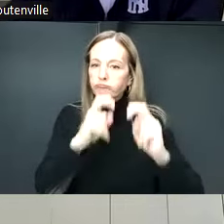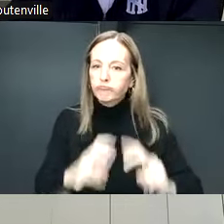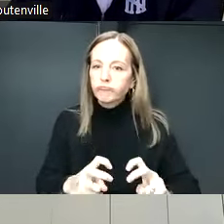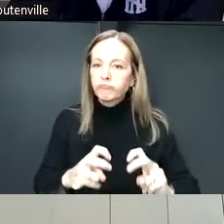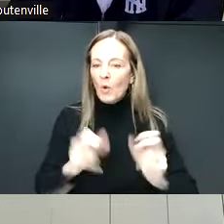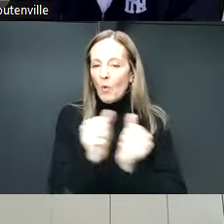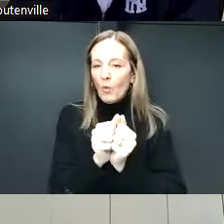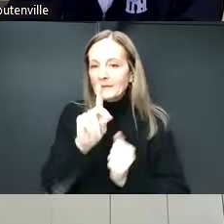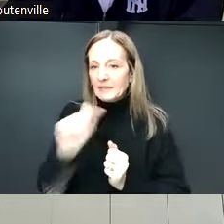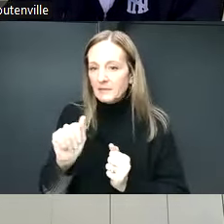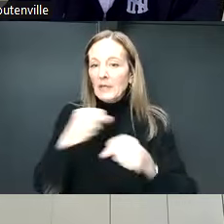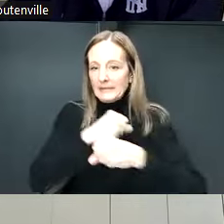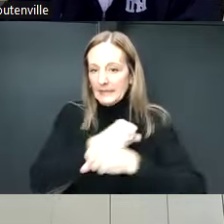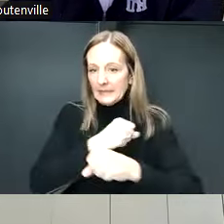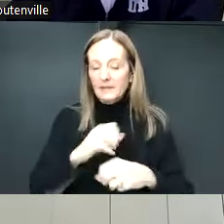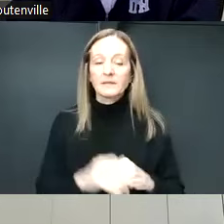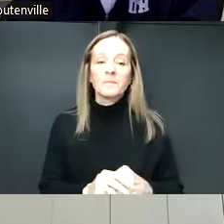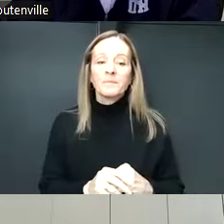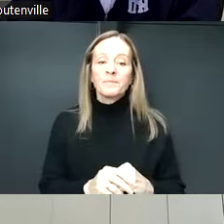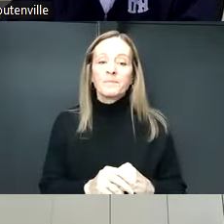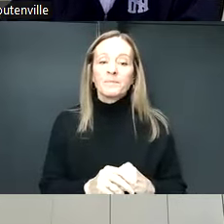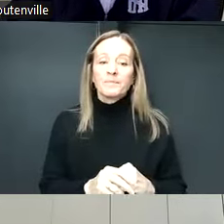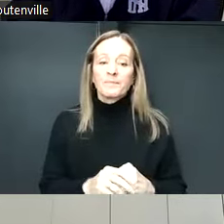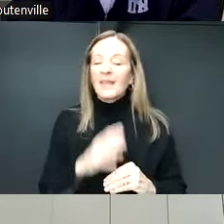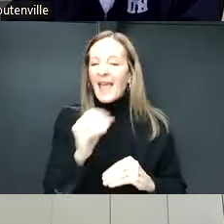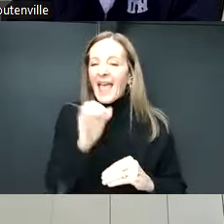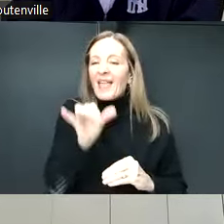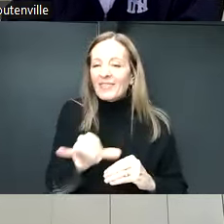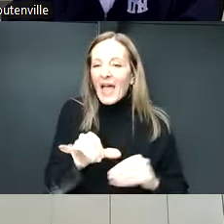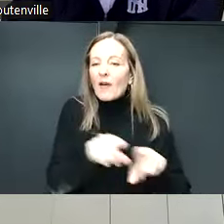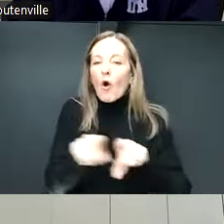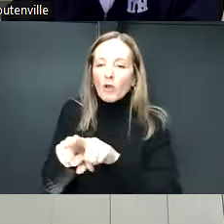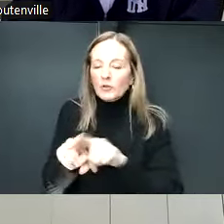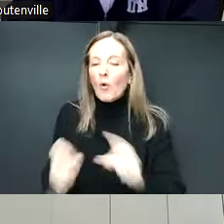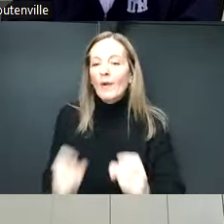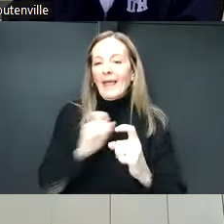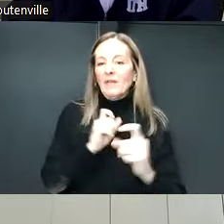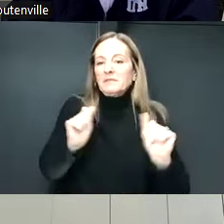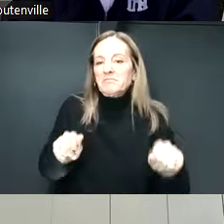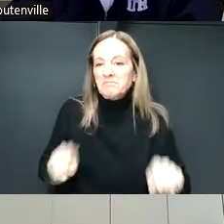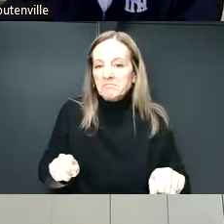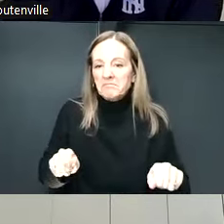statistics. And it gave us the capacity to look